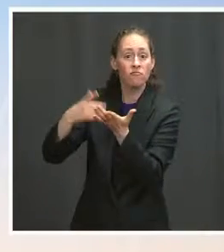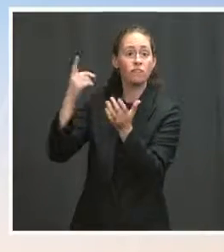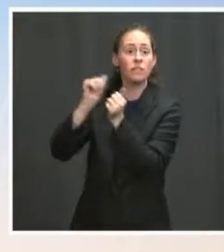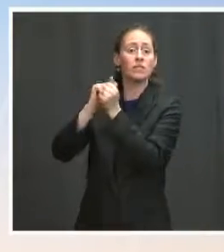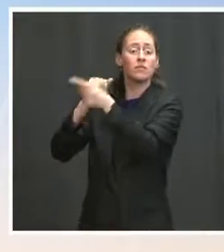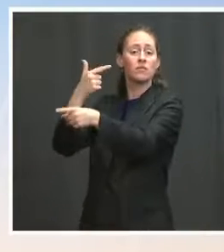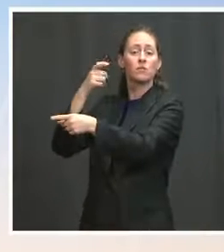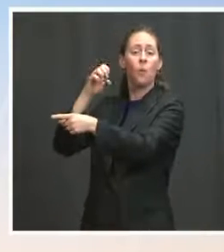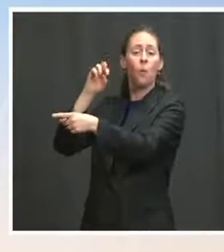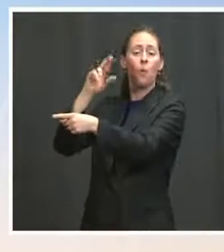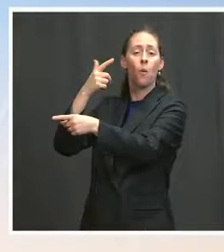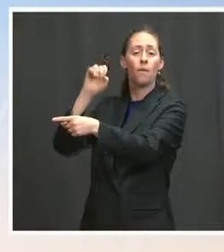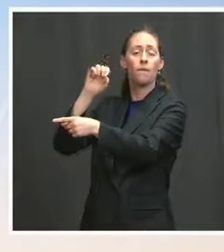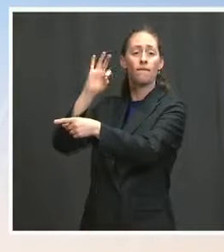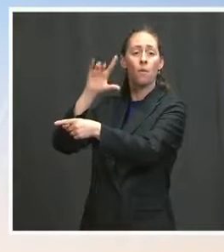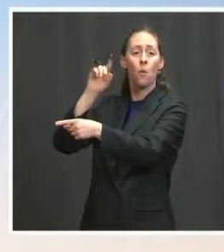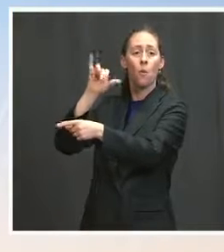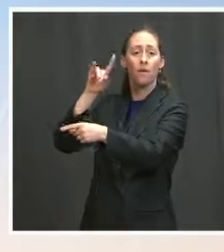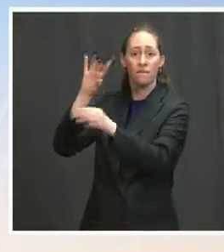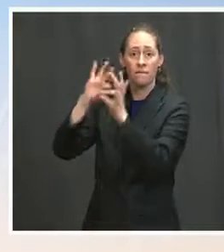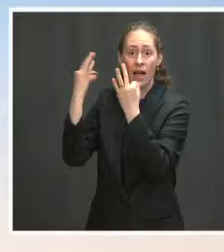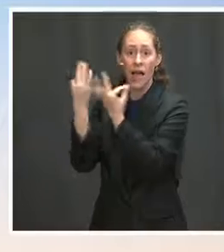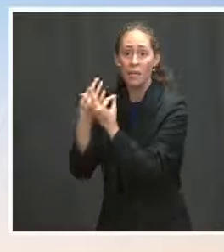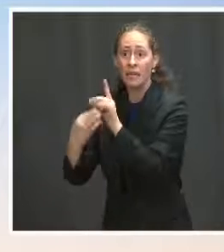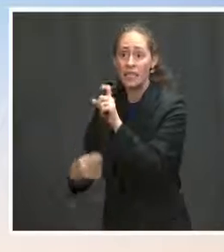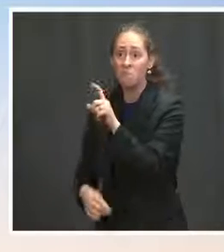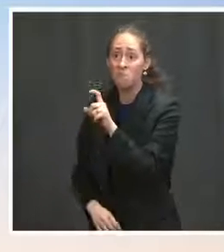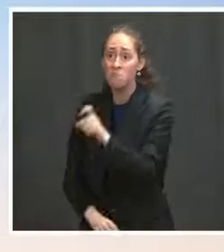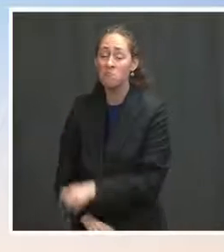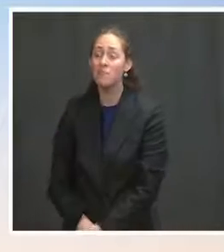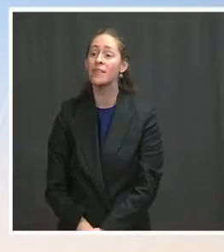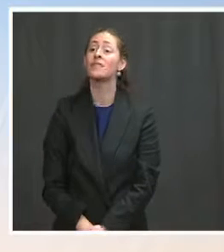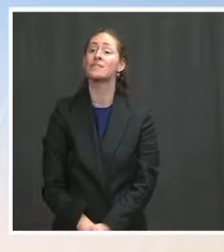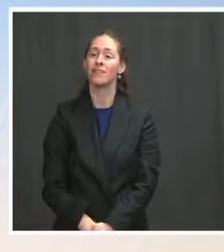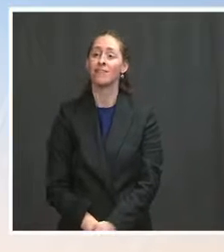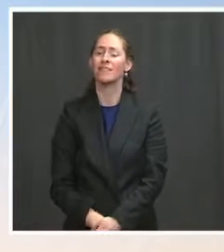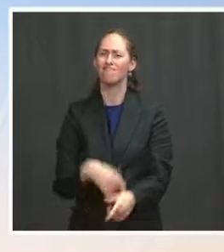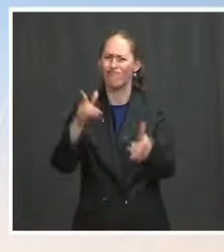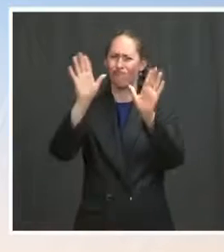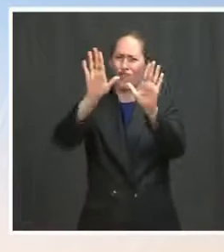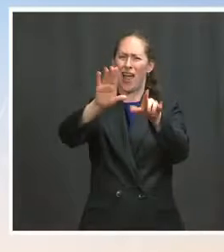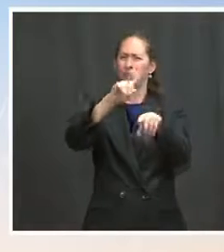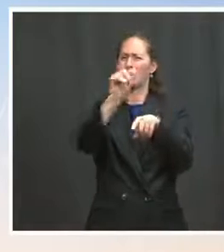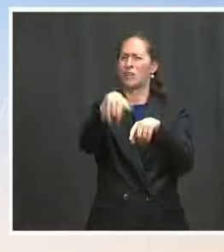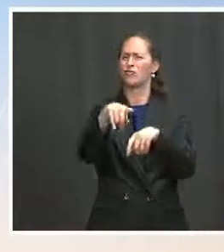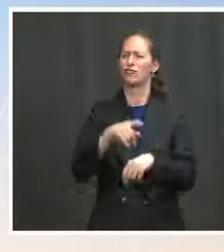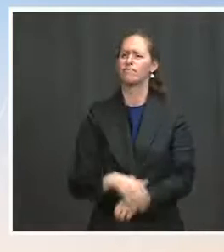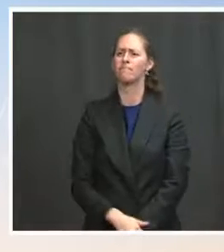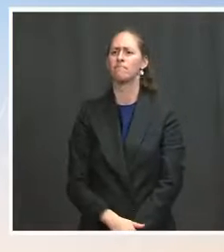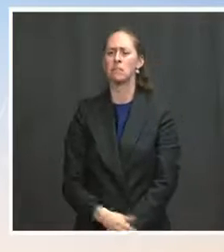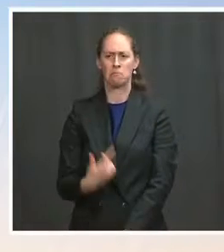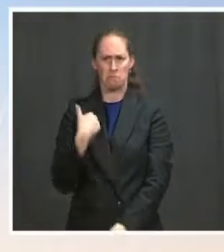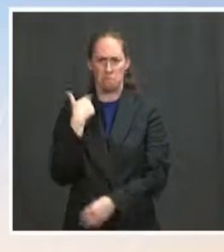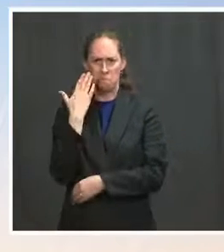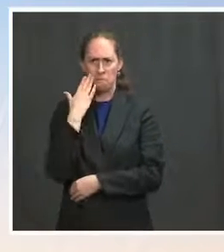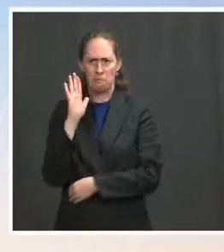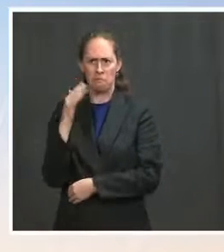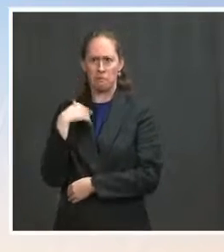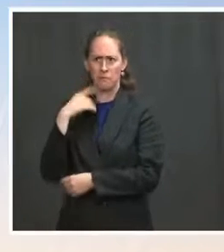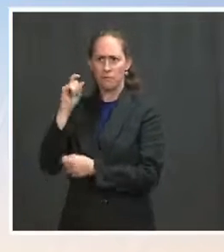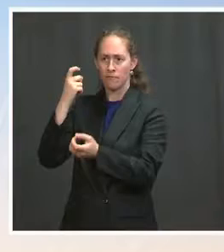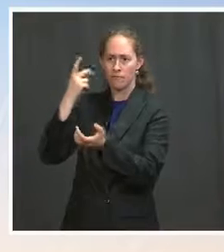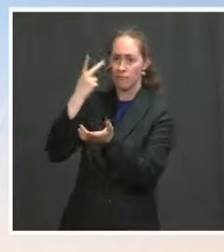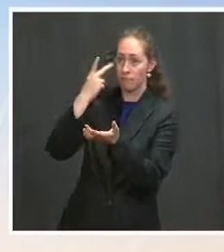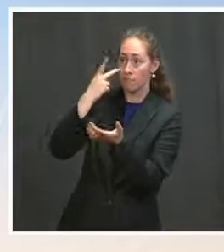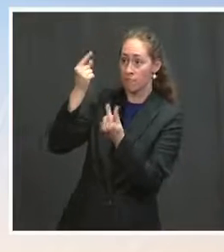great announced? question, Darlene. I don't have any I don't have anything to preview for you. I guess I should say at this point we'll wait for the sentencing to come out.